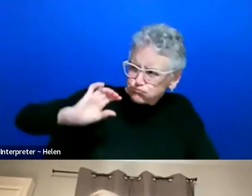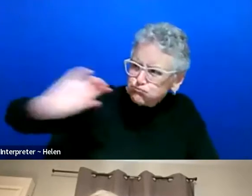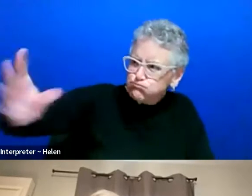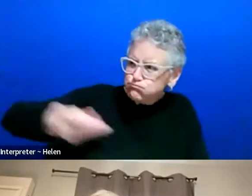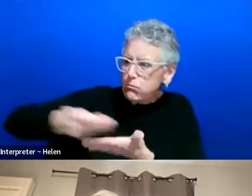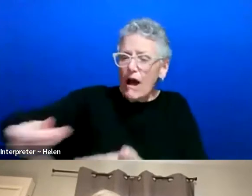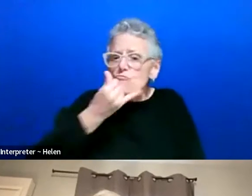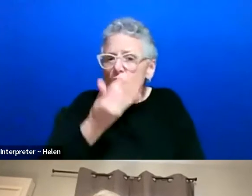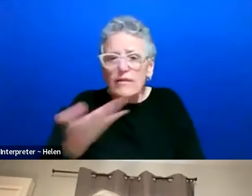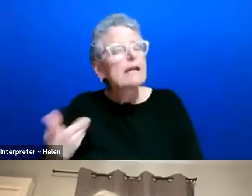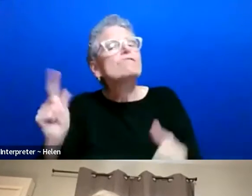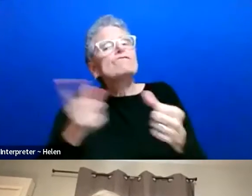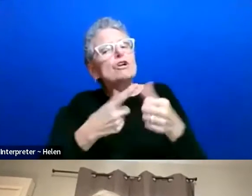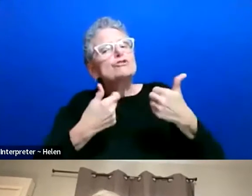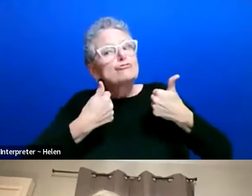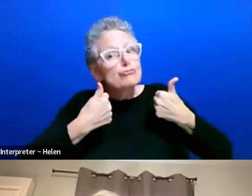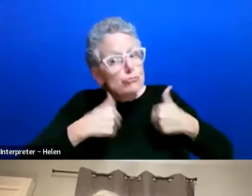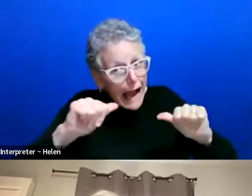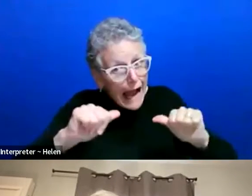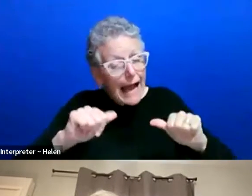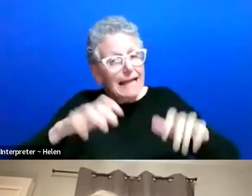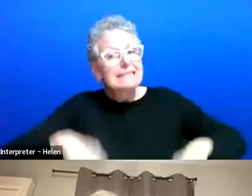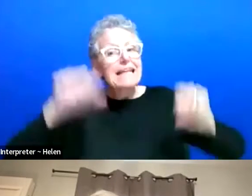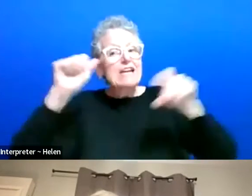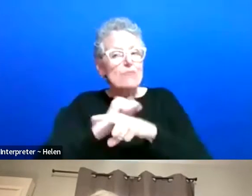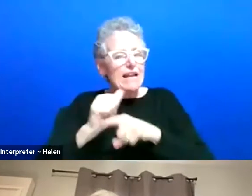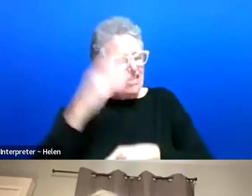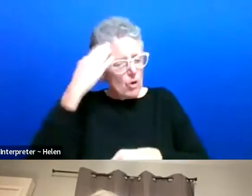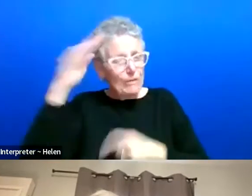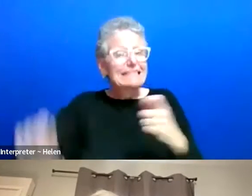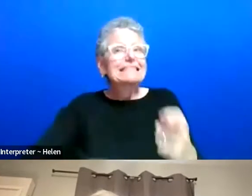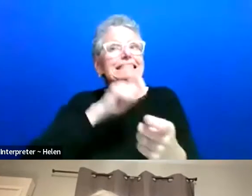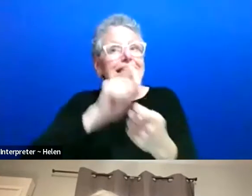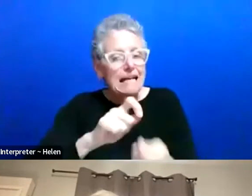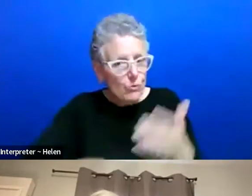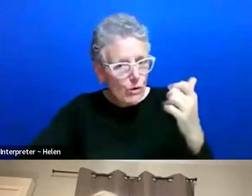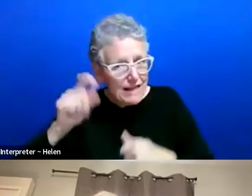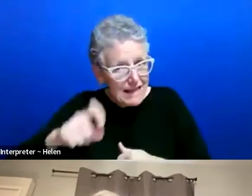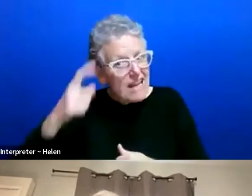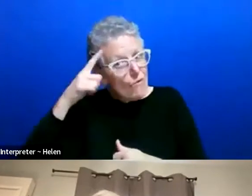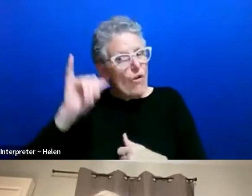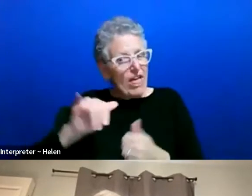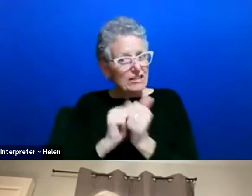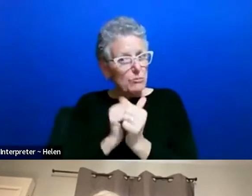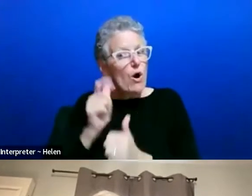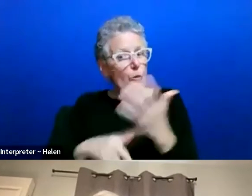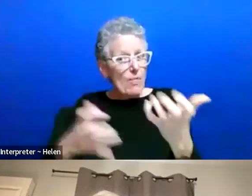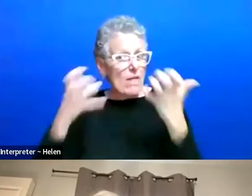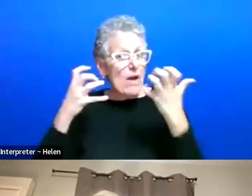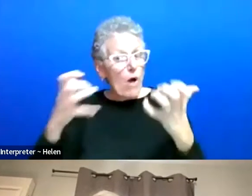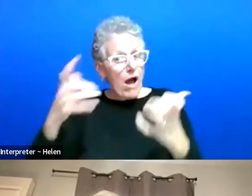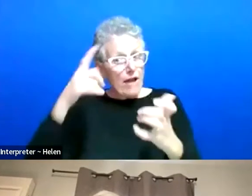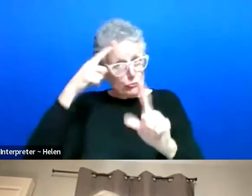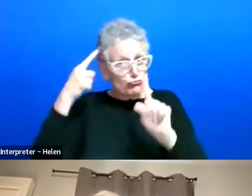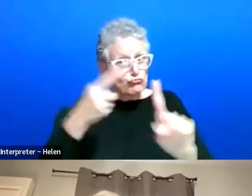wrong thing until they've tried and had proper training and really know exactly, what they're, going to pursue. Then